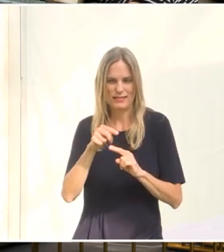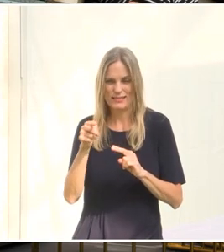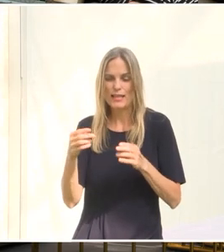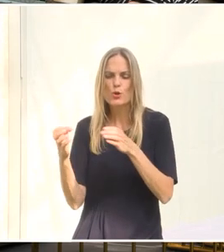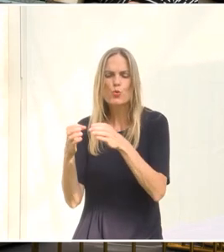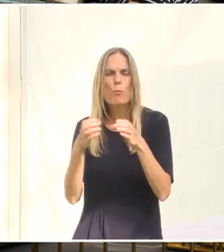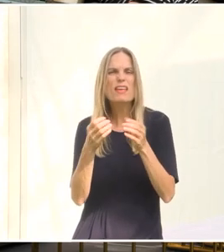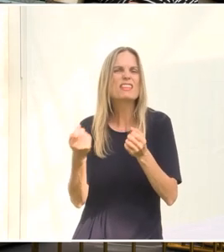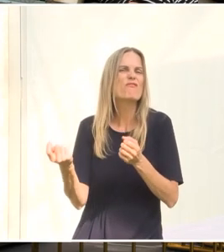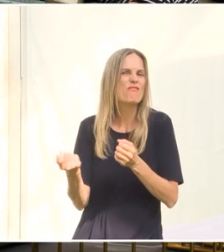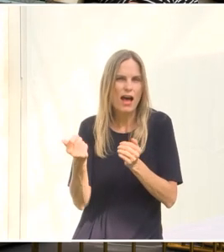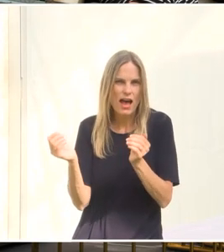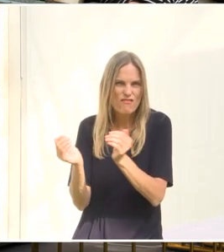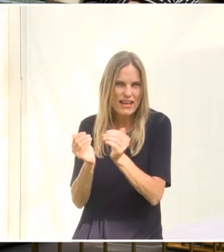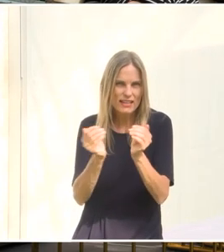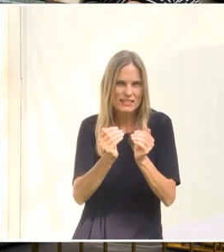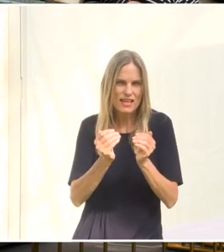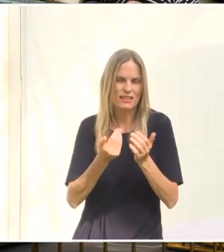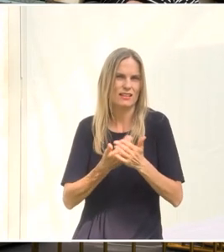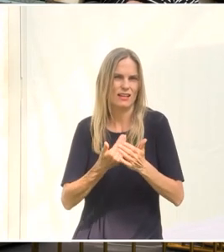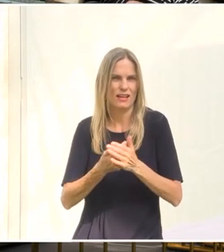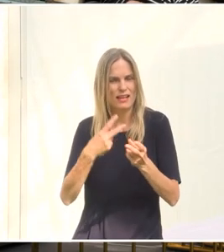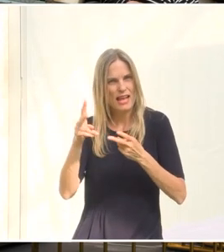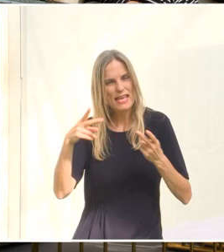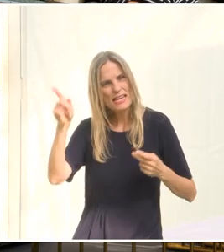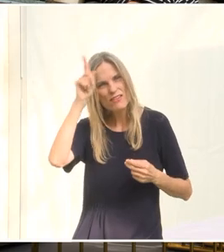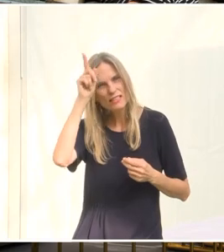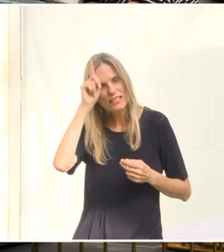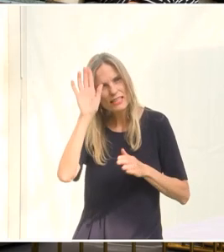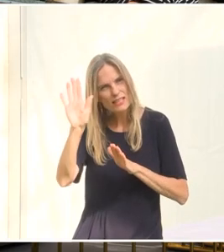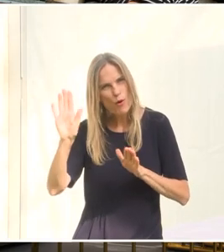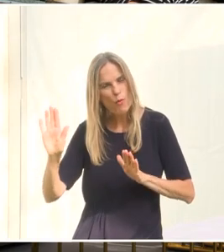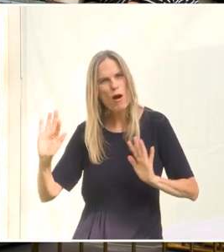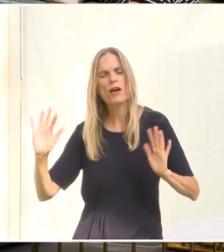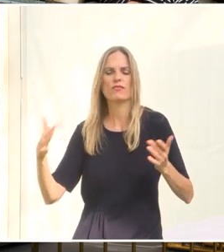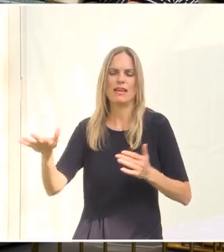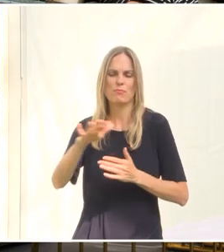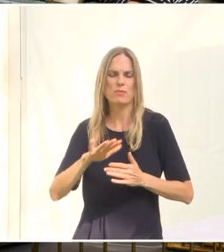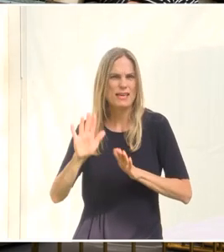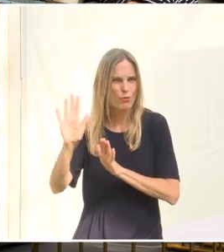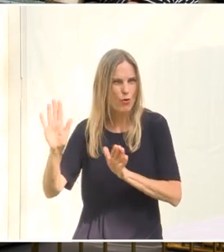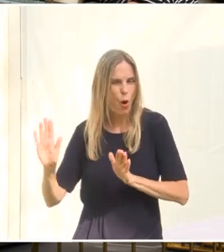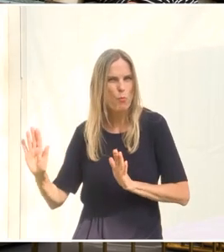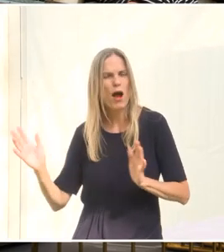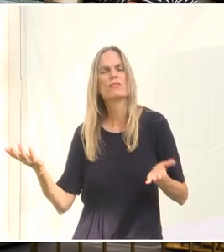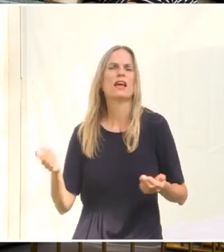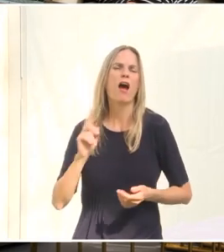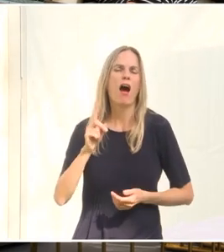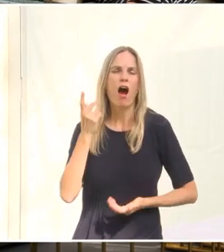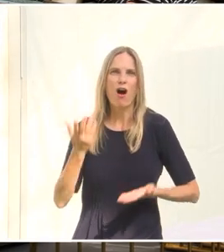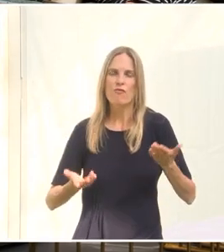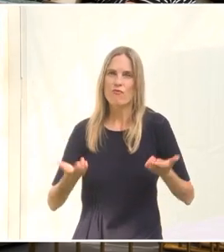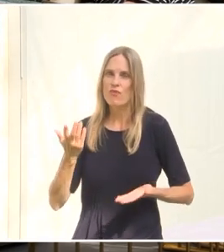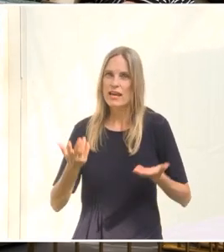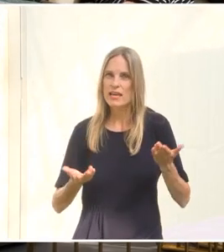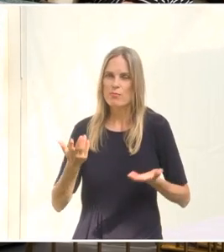small. So for example, different countries or religions. But maybe